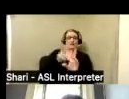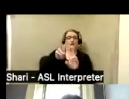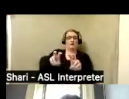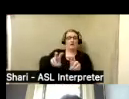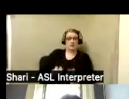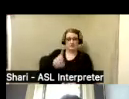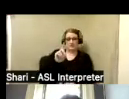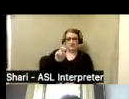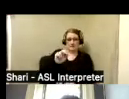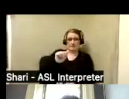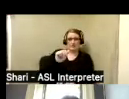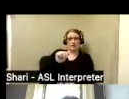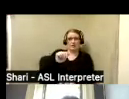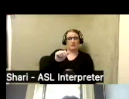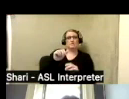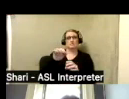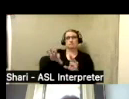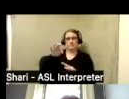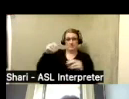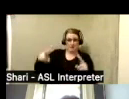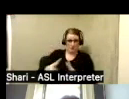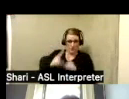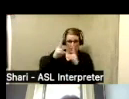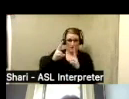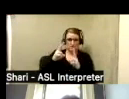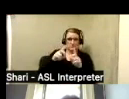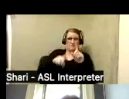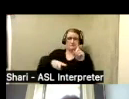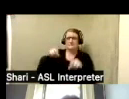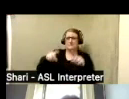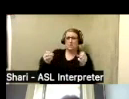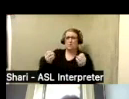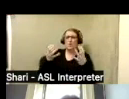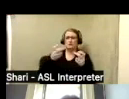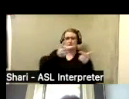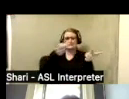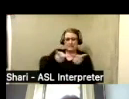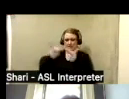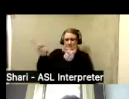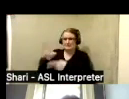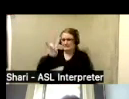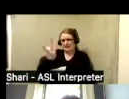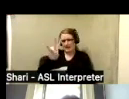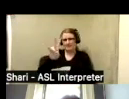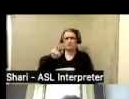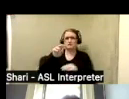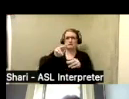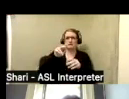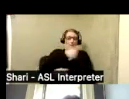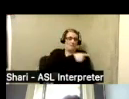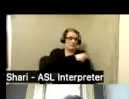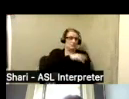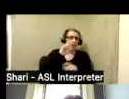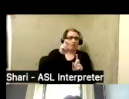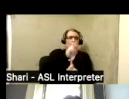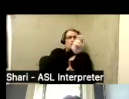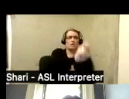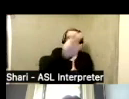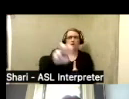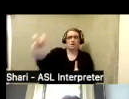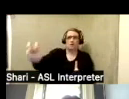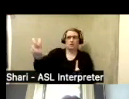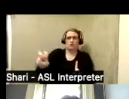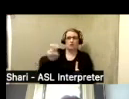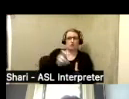Dana sought to create in Paris a multi-site treatment apparatus comprising of 7 sites, which patients would move between. Here's a